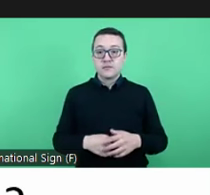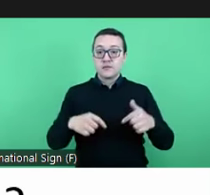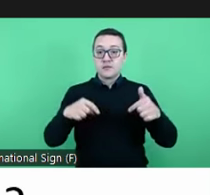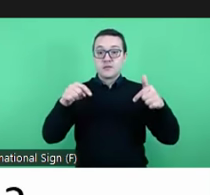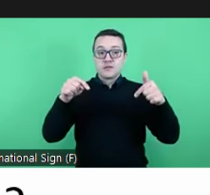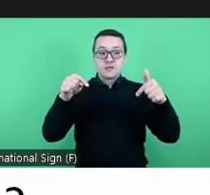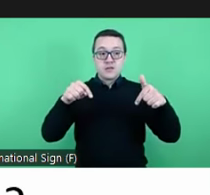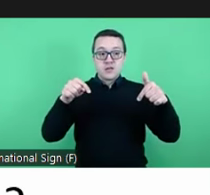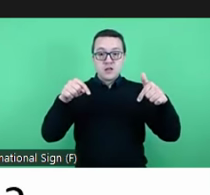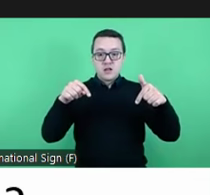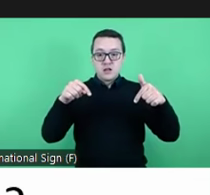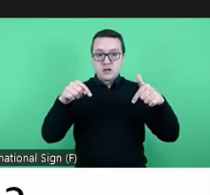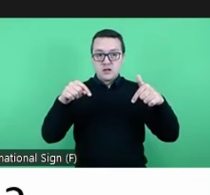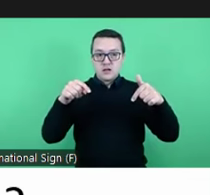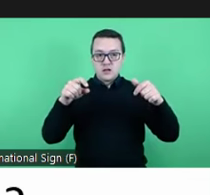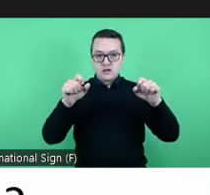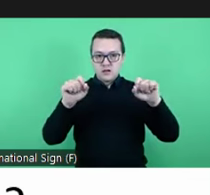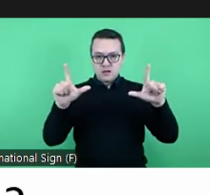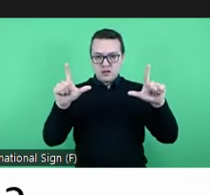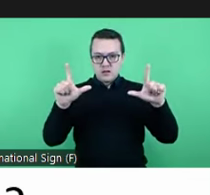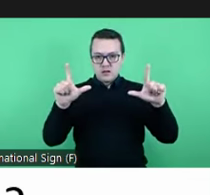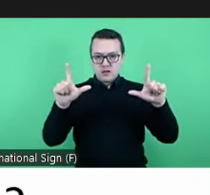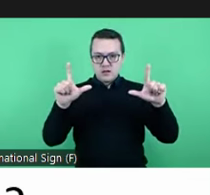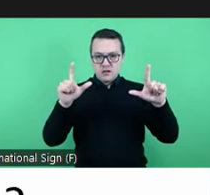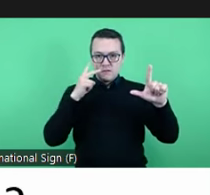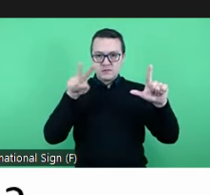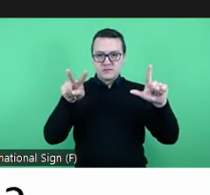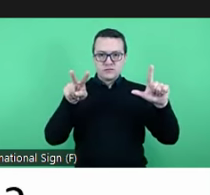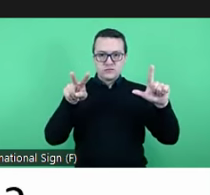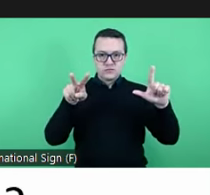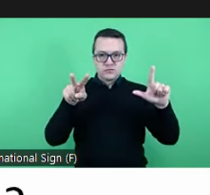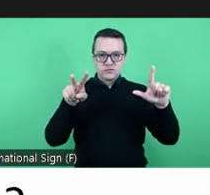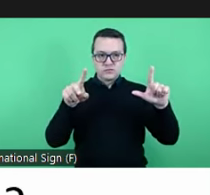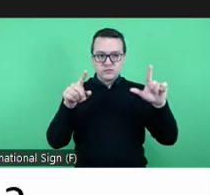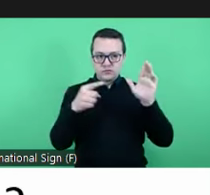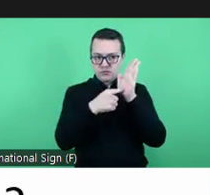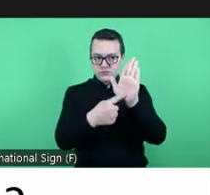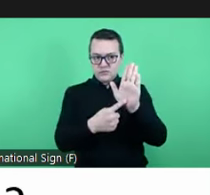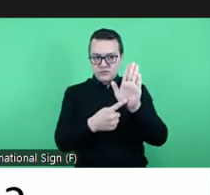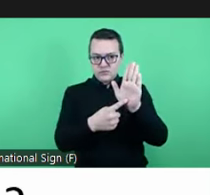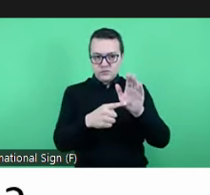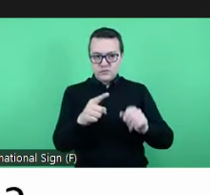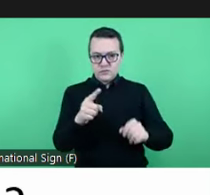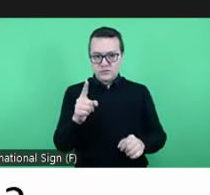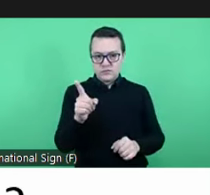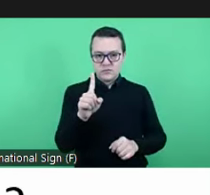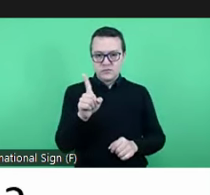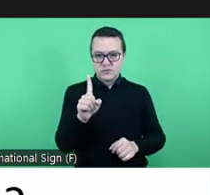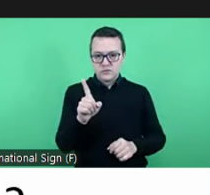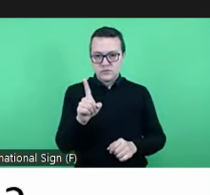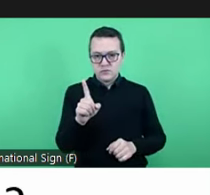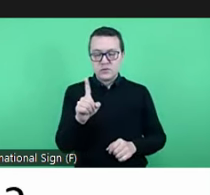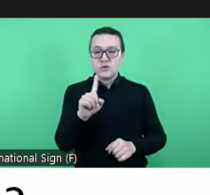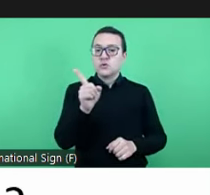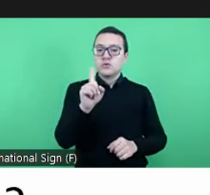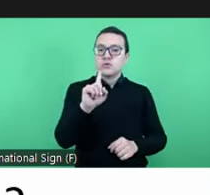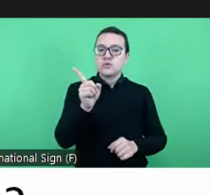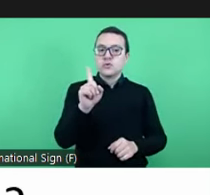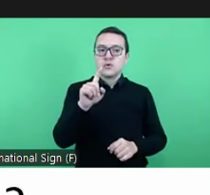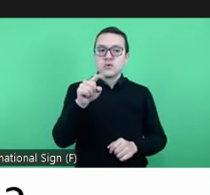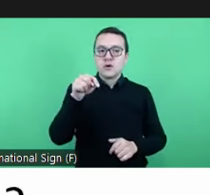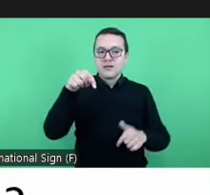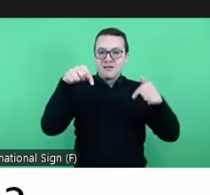Okay. Estão vendo a apresentação, certo? You can see my screen. Ahora no,